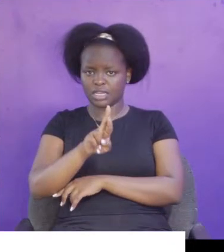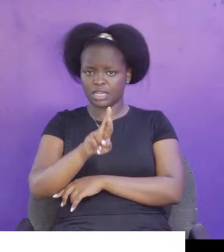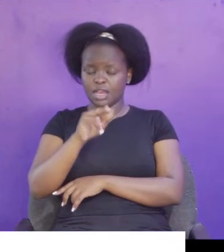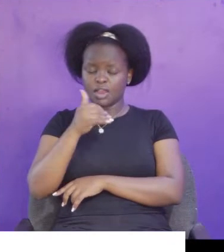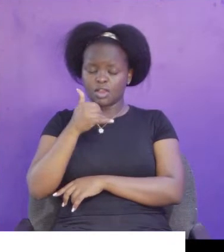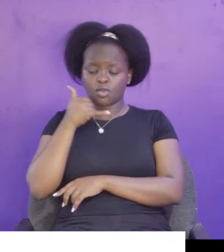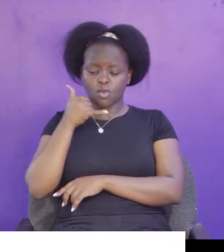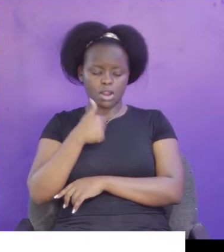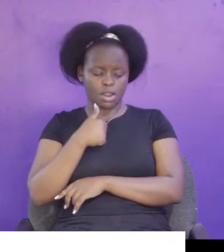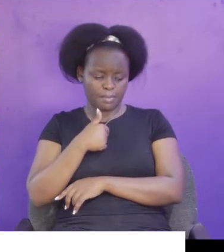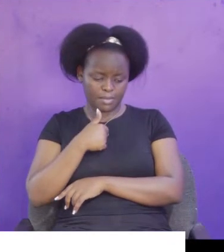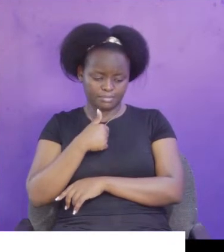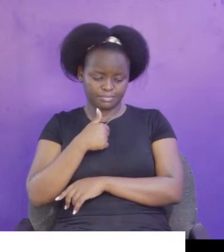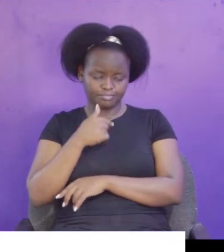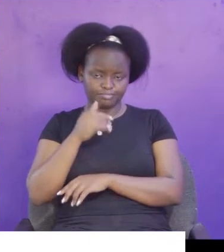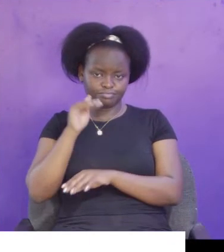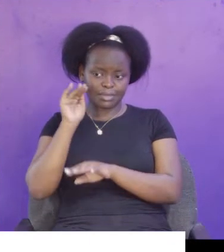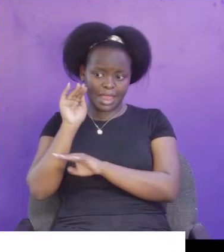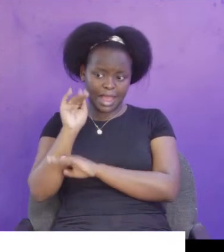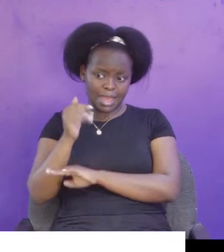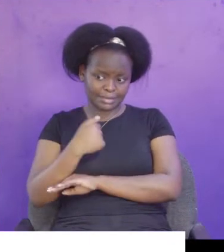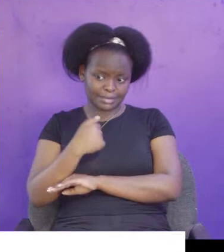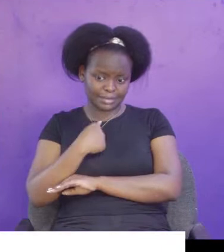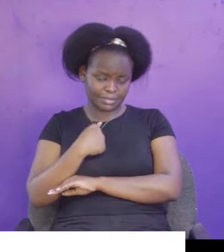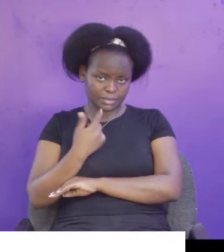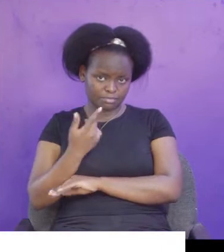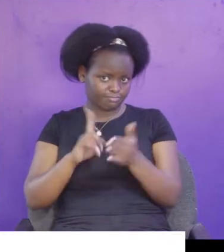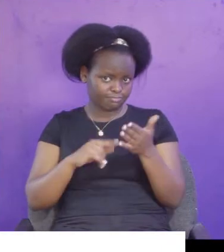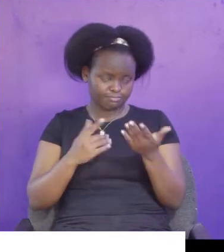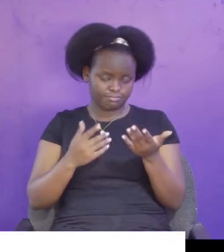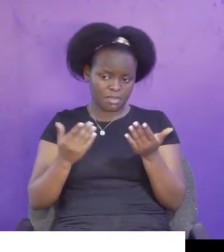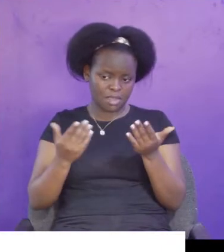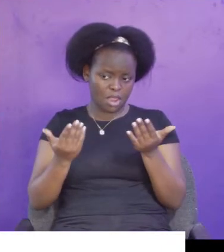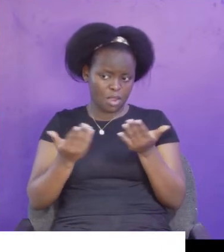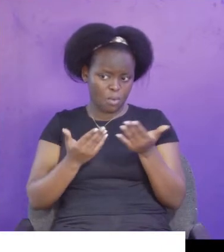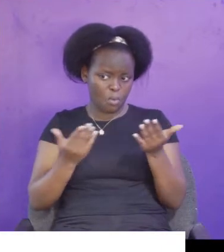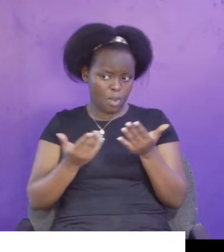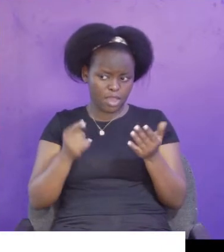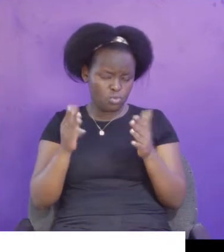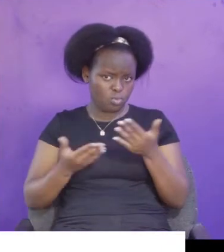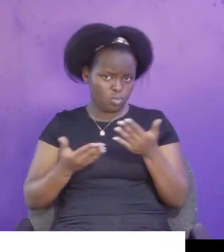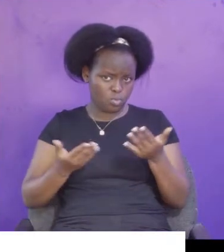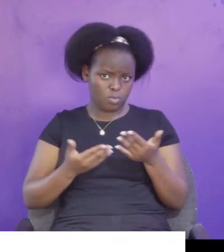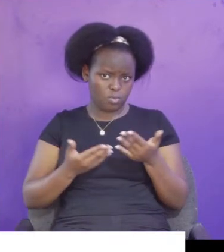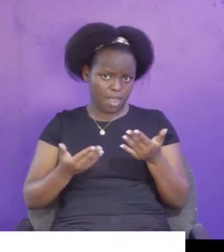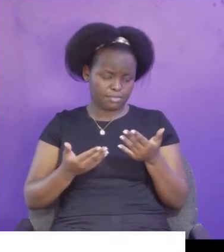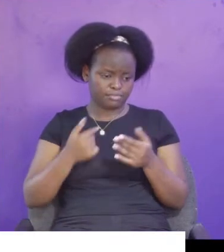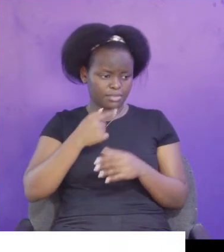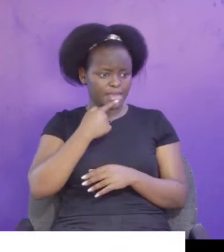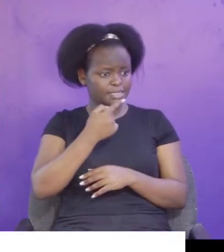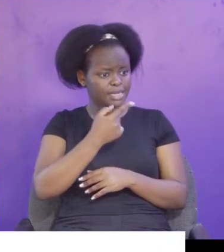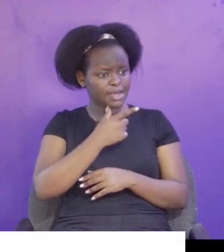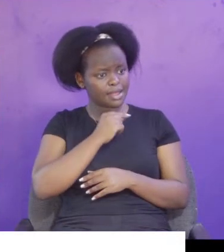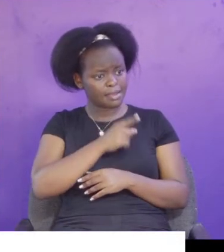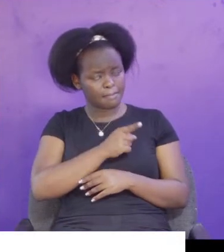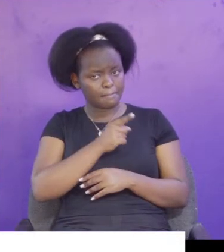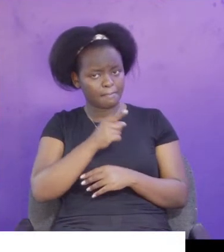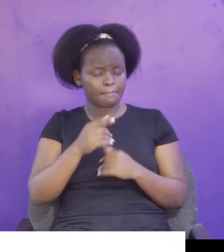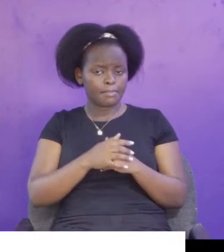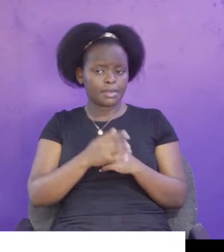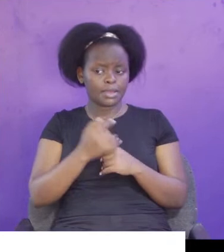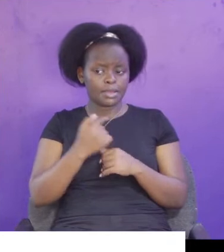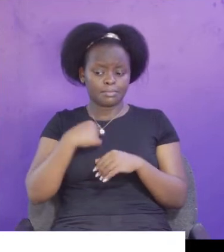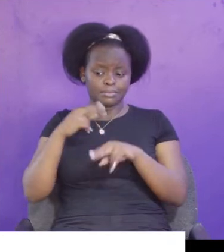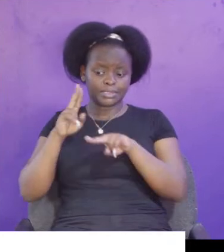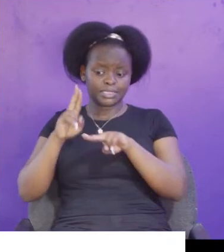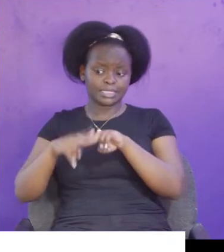And he asked me where I was. And I told him, nimekaa kwa meza, I'm seated